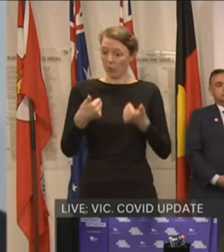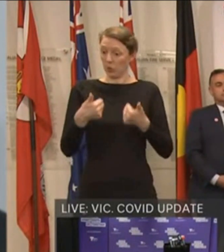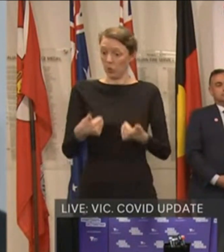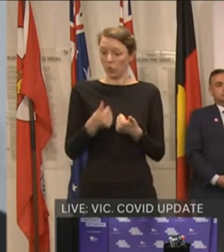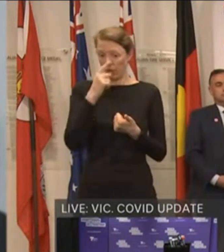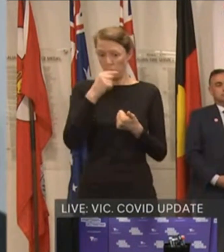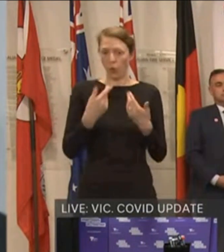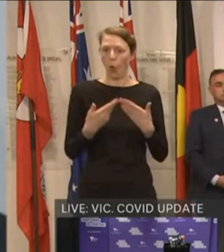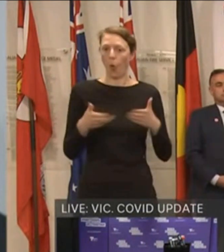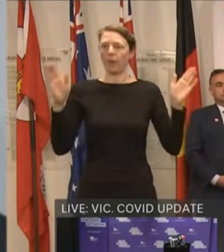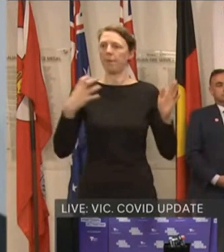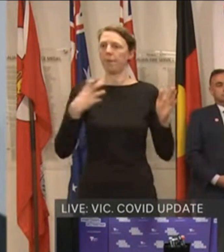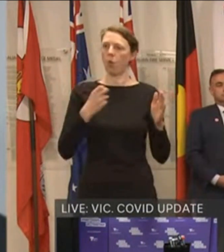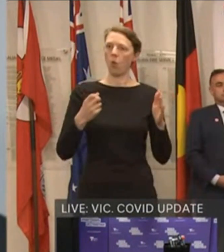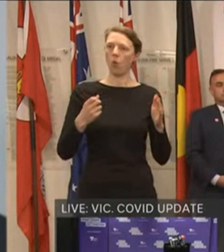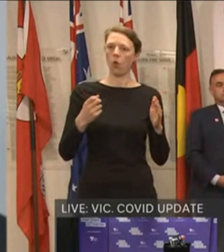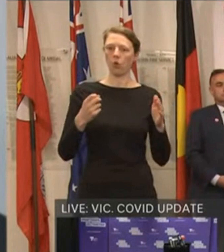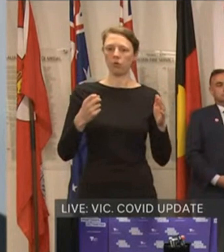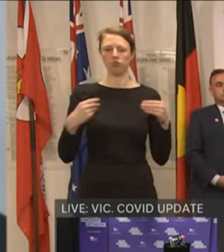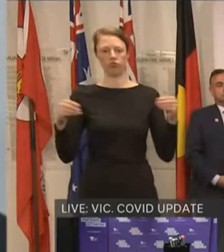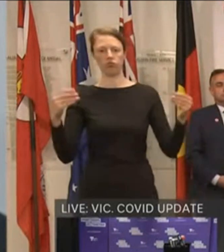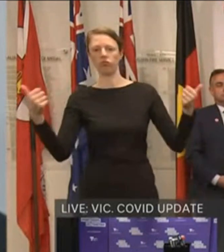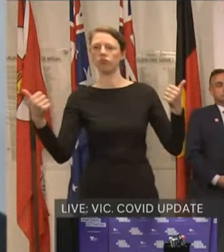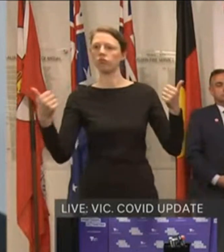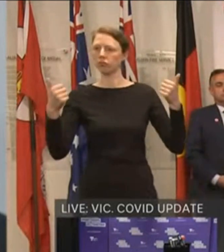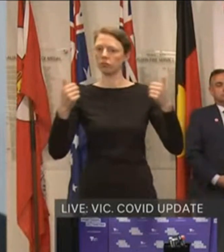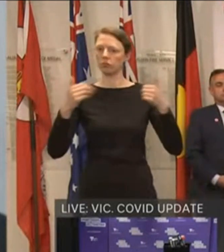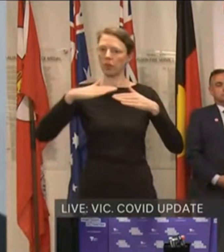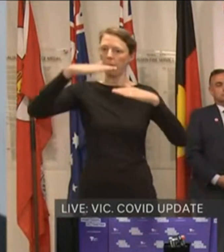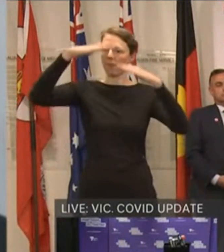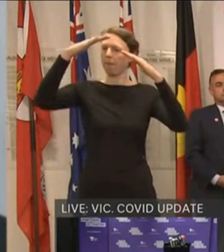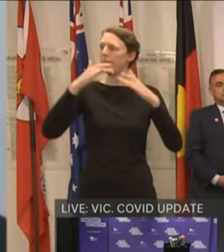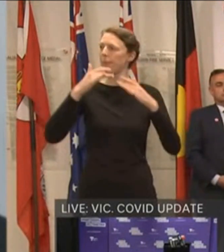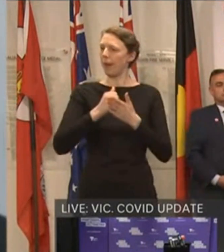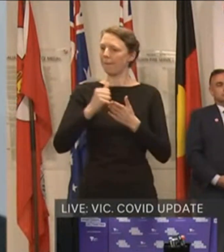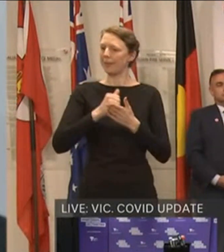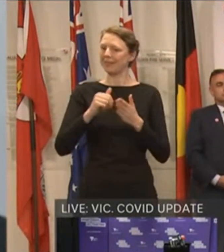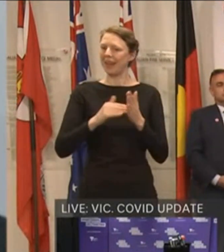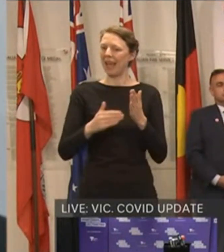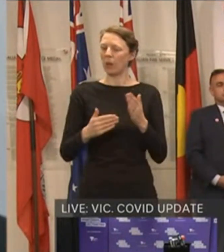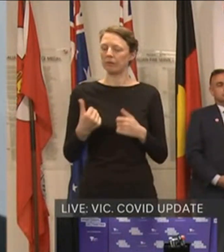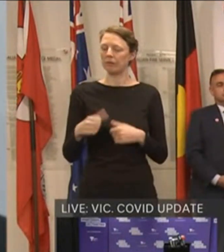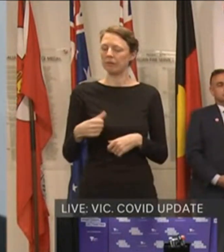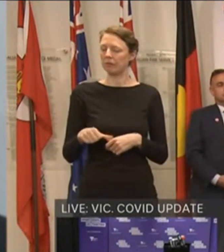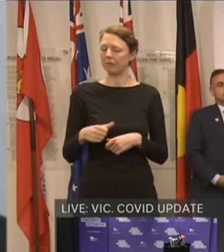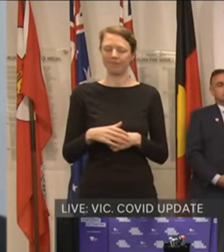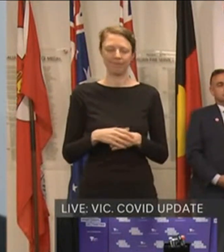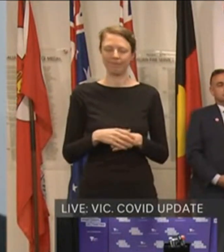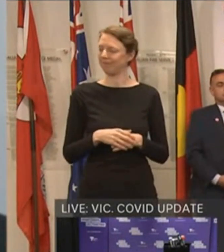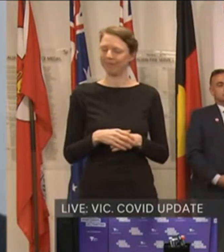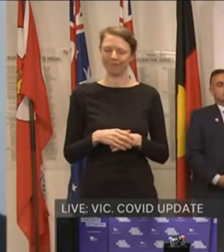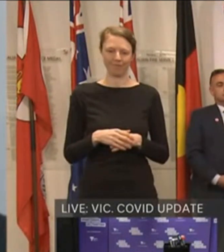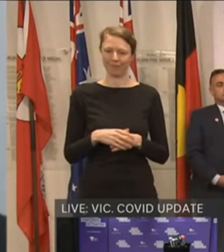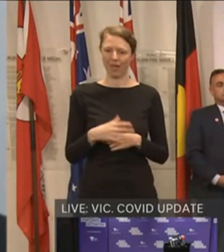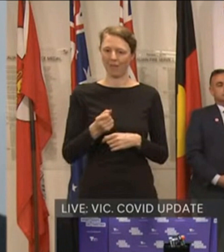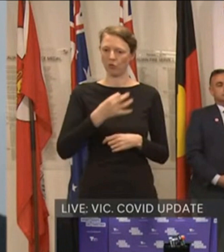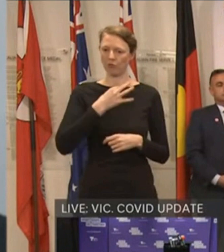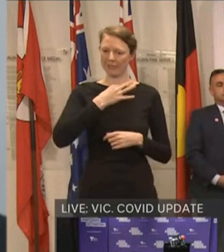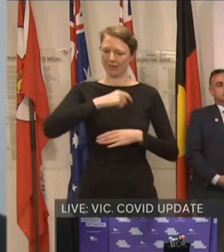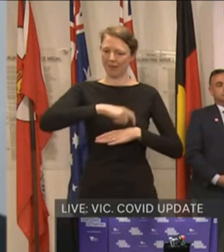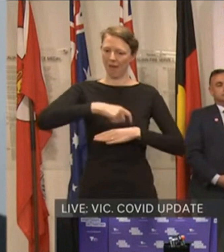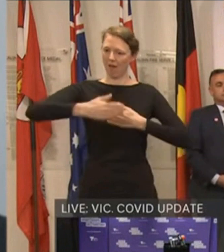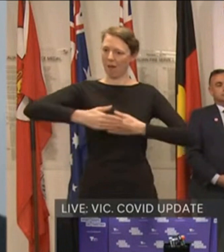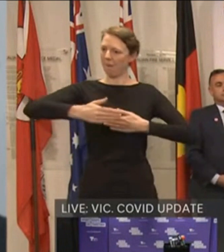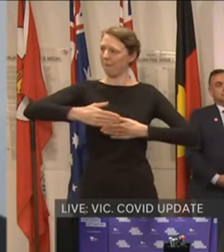southwestern Sydney outbreak. But what concerns me is, do we have clusters anywhere else that are currently undetected? So for us, this